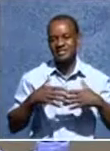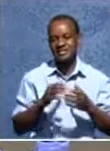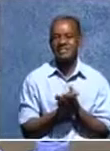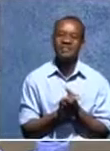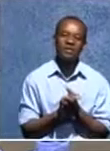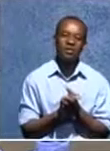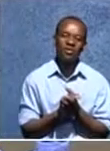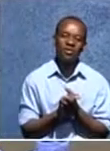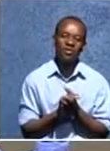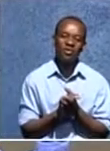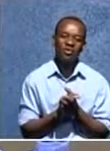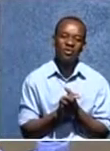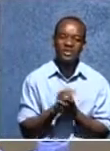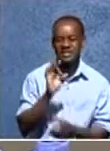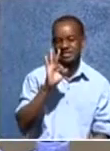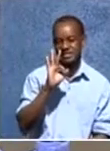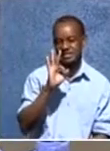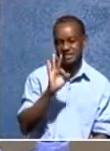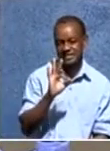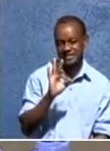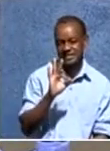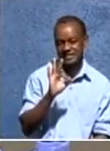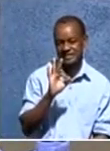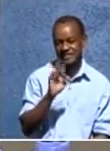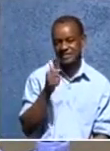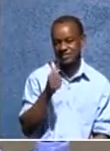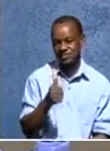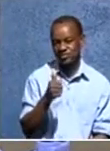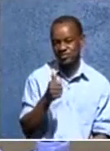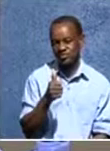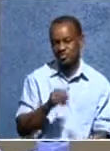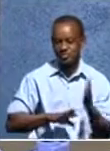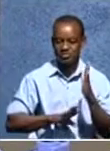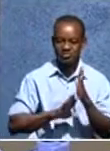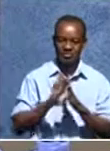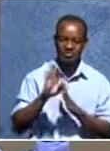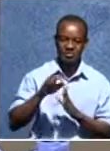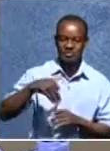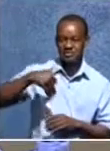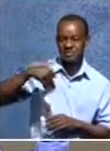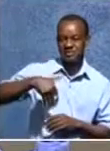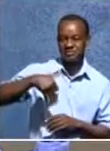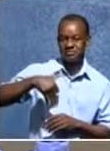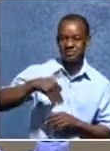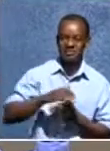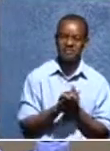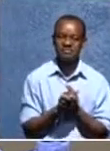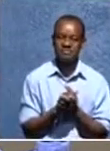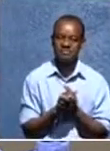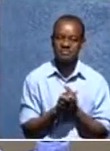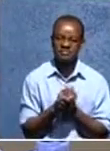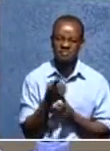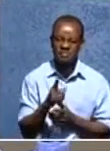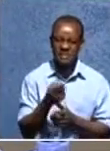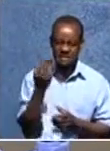contributions. The lady from South Africa that just complimented Namibia on how well we're doing as a country. Where's the information gap? Why do not everybody